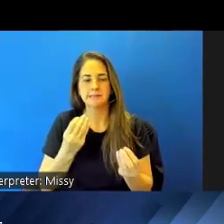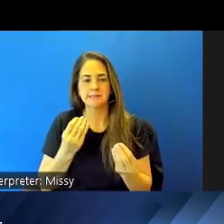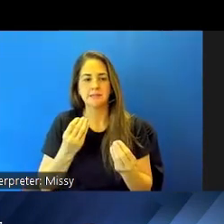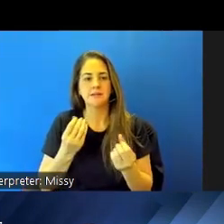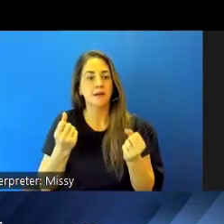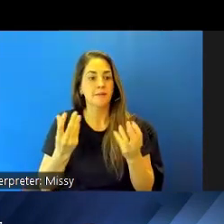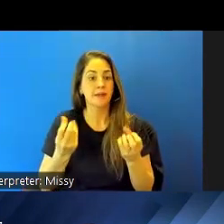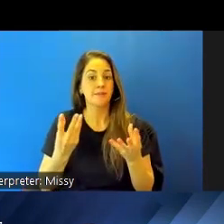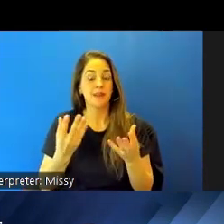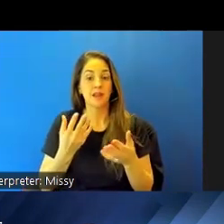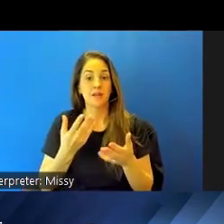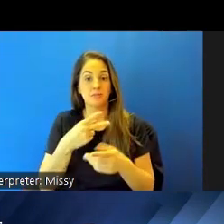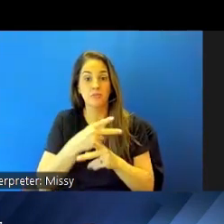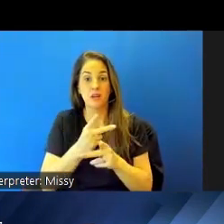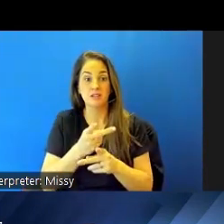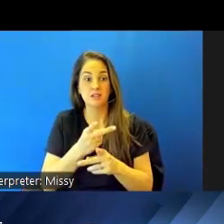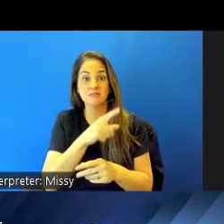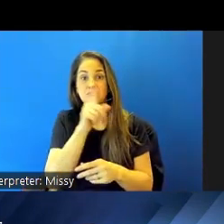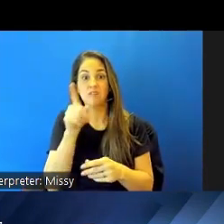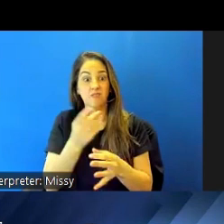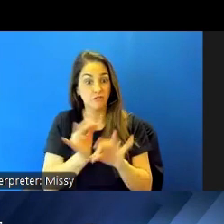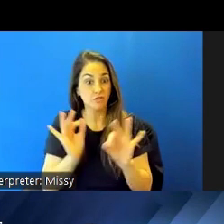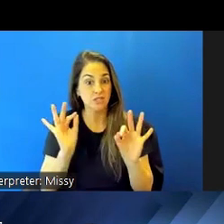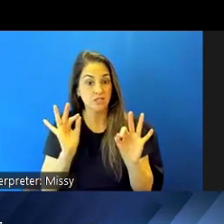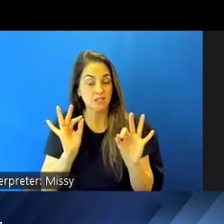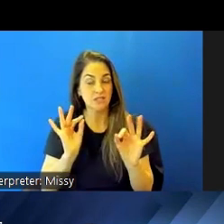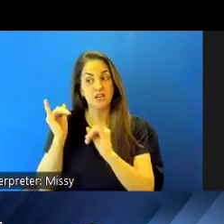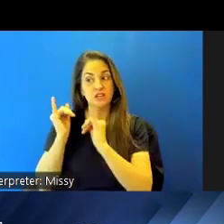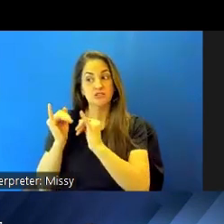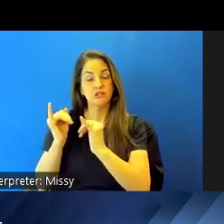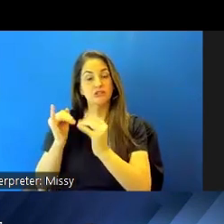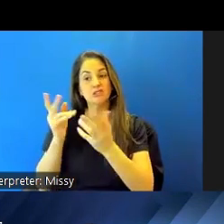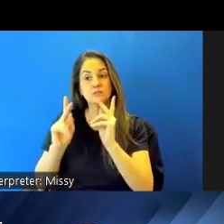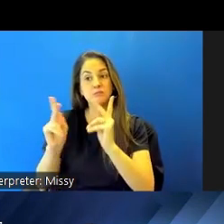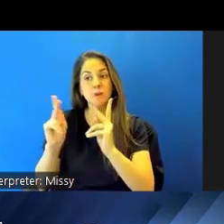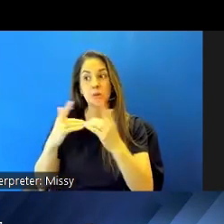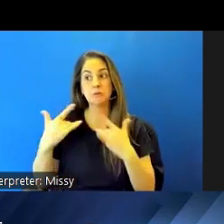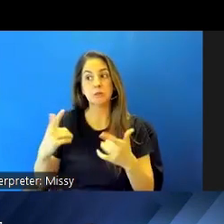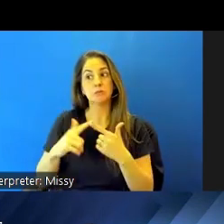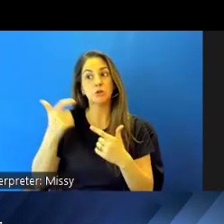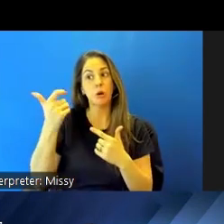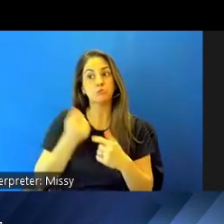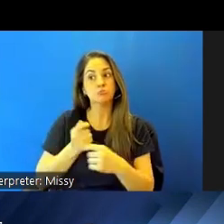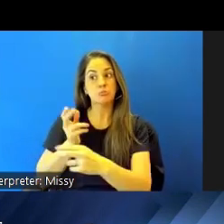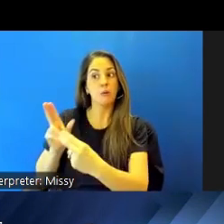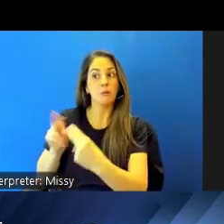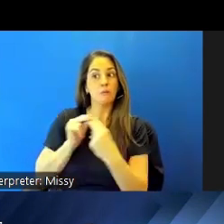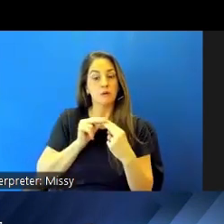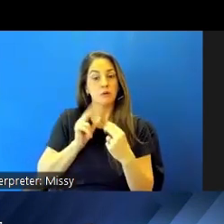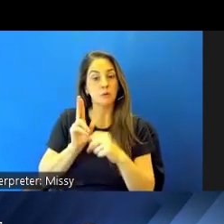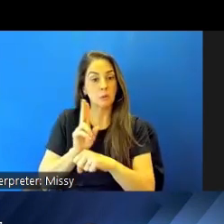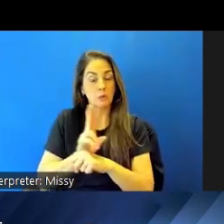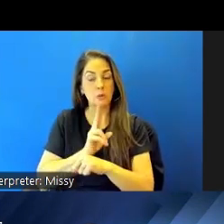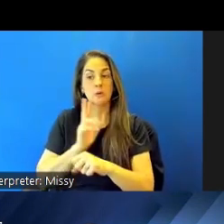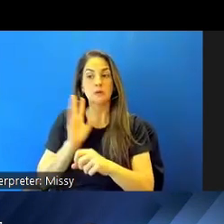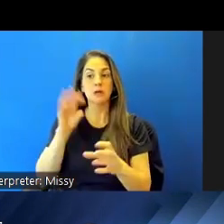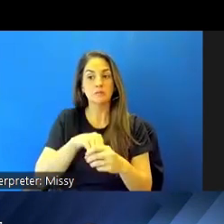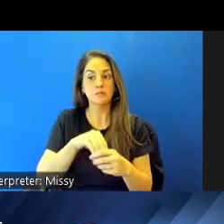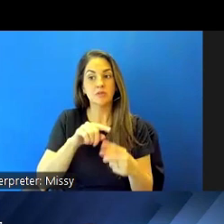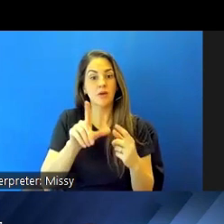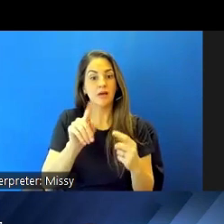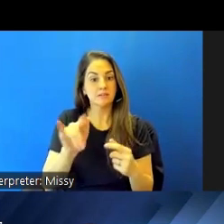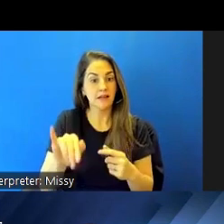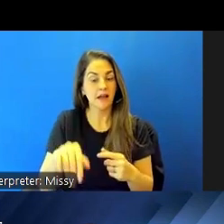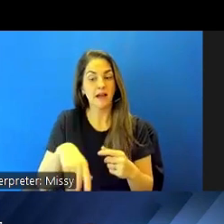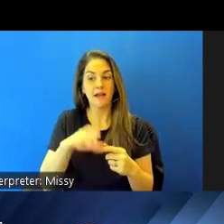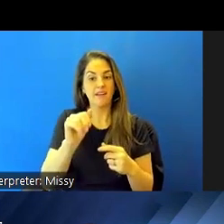free products out there that instructors or other people may choose to use and embed through LTI into